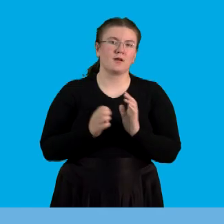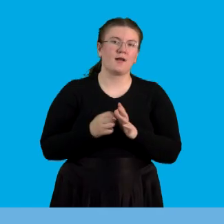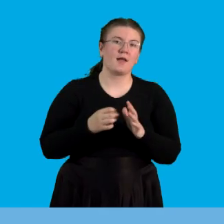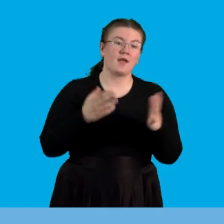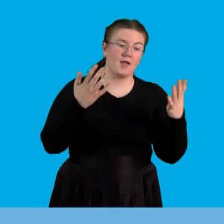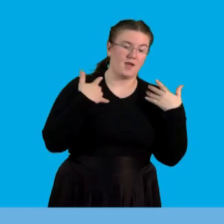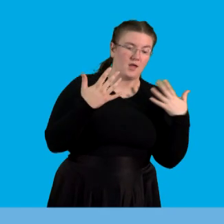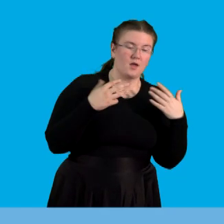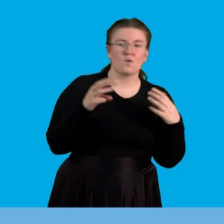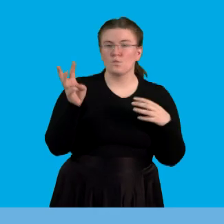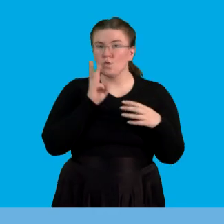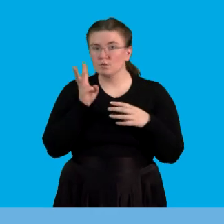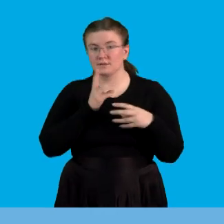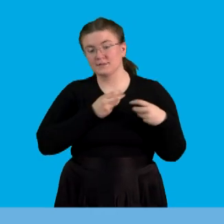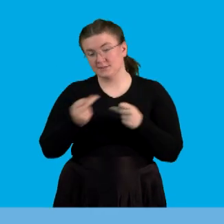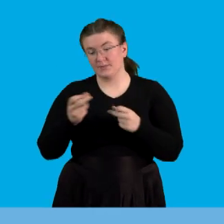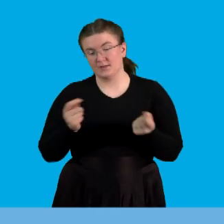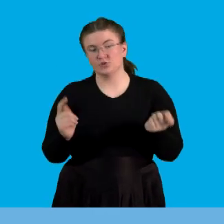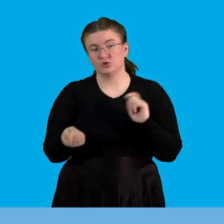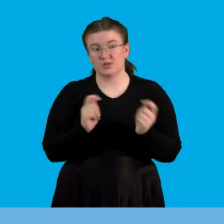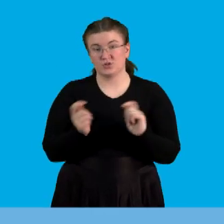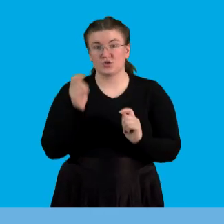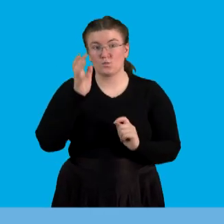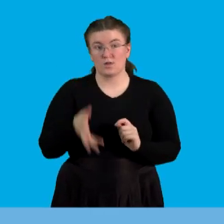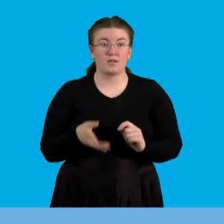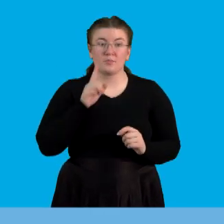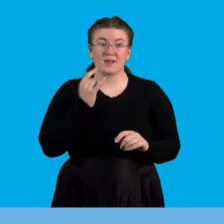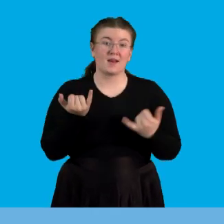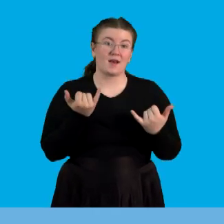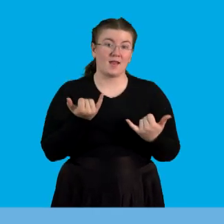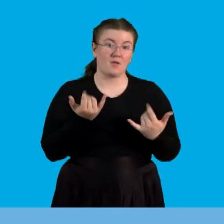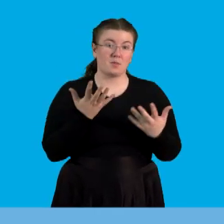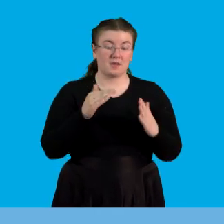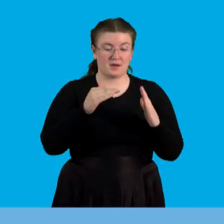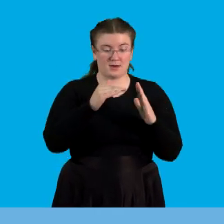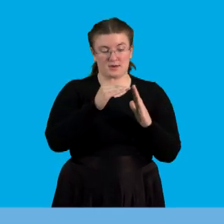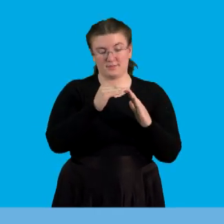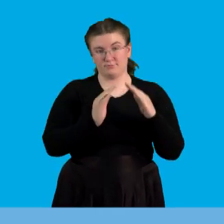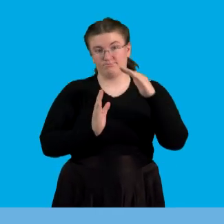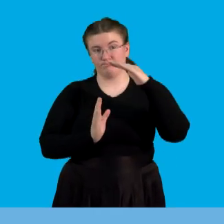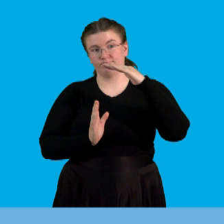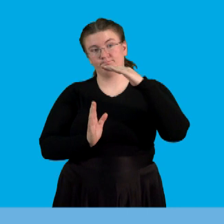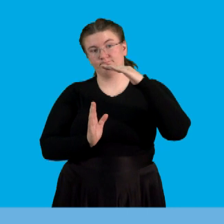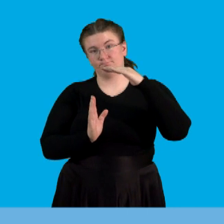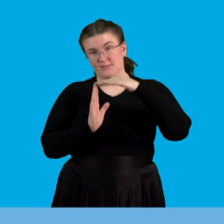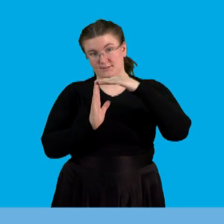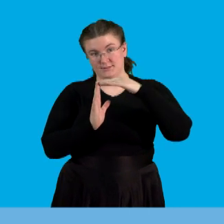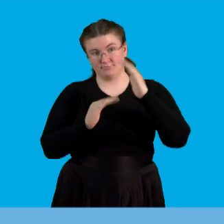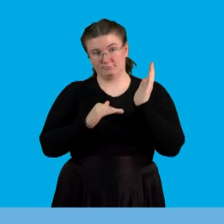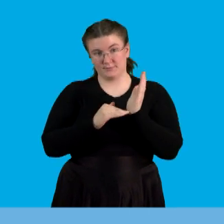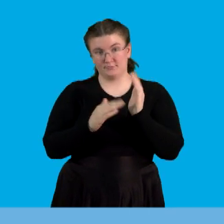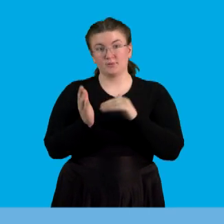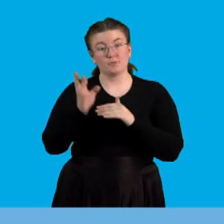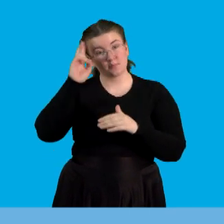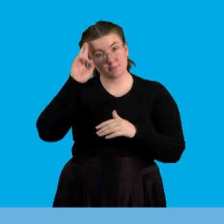of that light is going to be changing. Now, if it entered at an angle other than the 90 degrees, remember we said if it enters